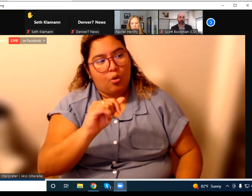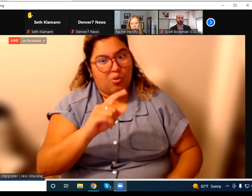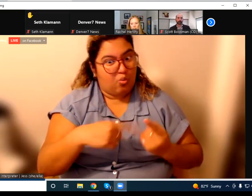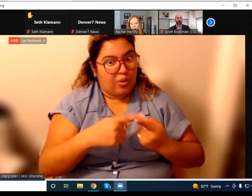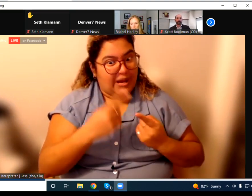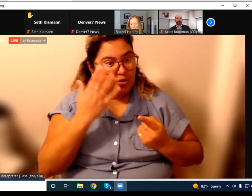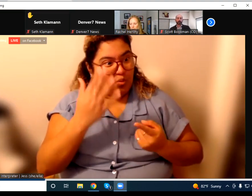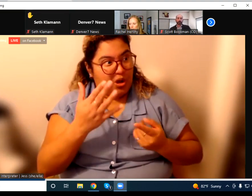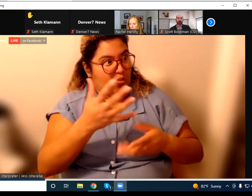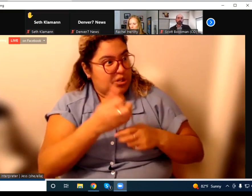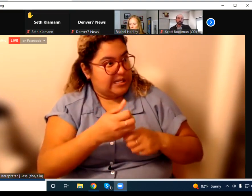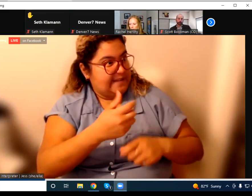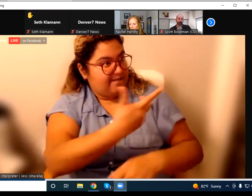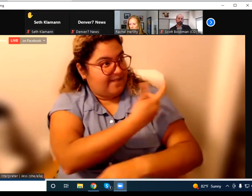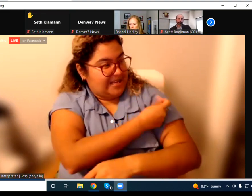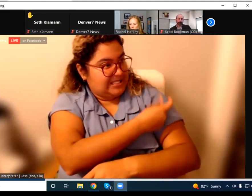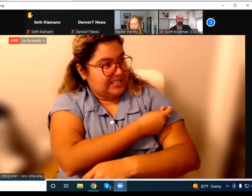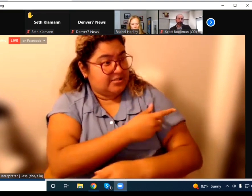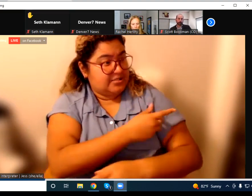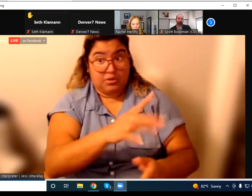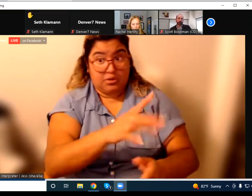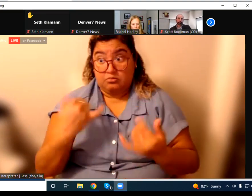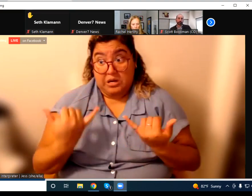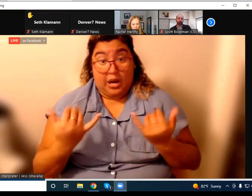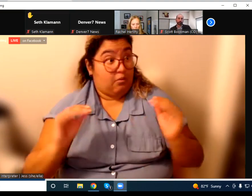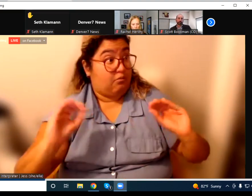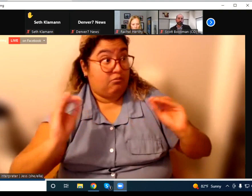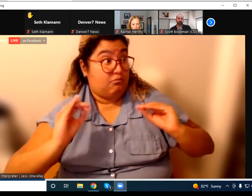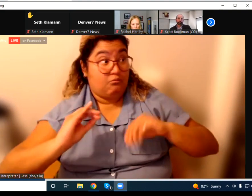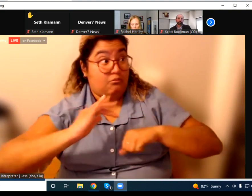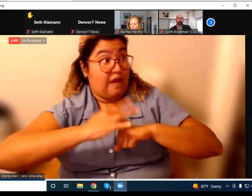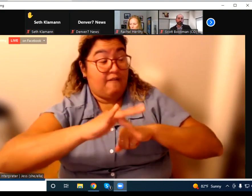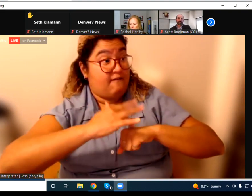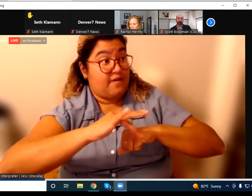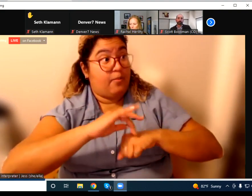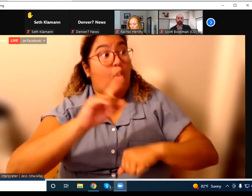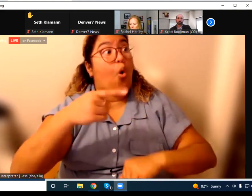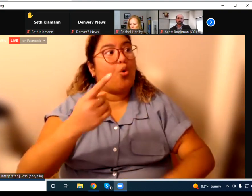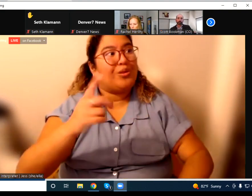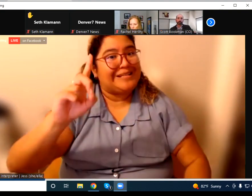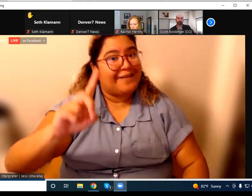just because as of right now, we didn't have any vaccine availability except for in Denver.